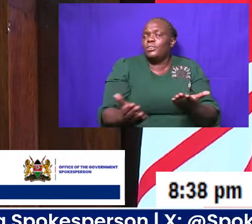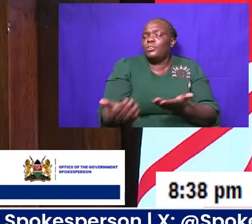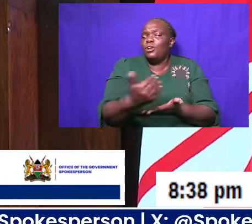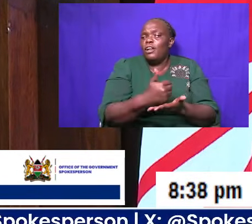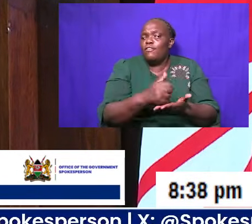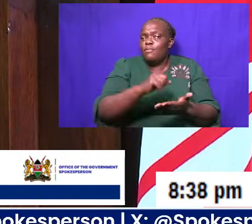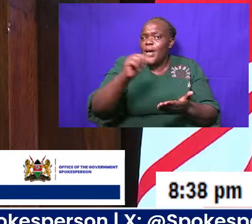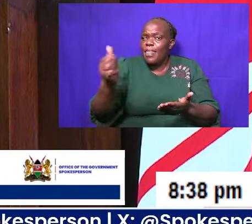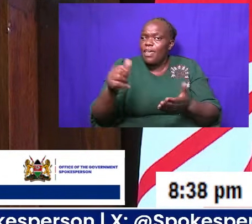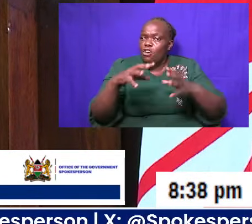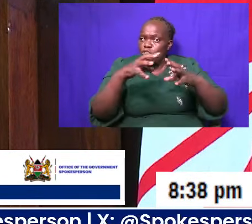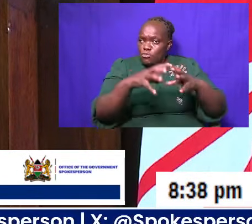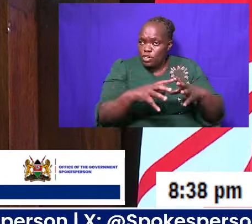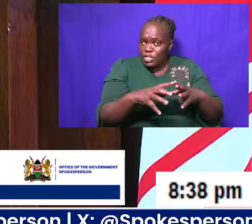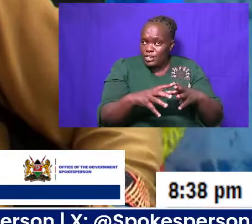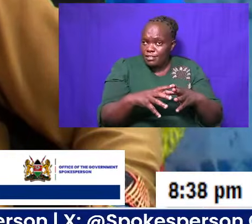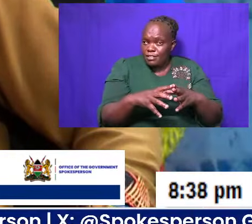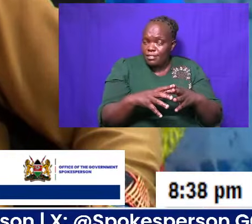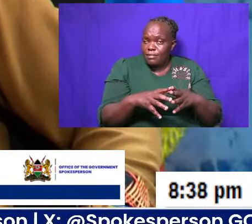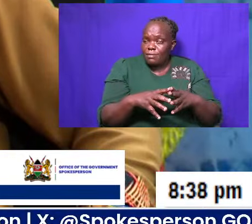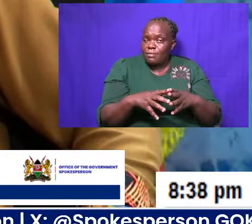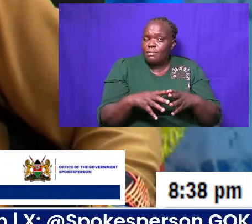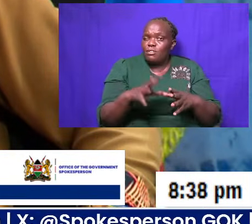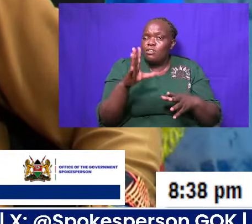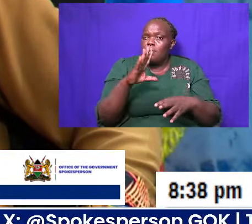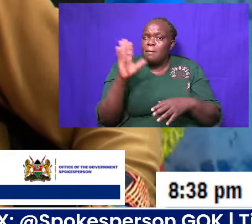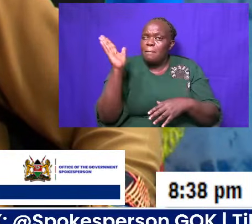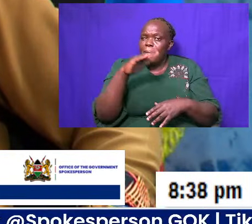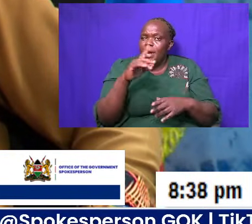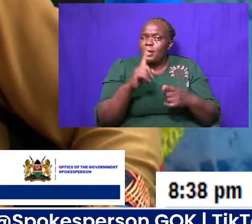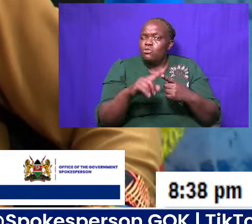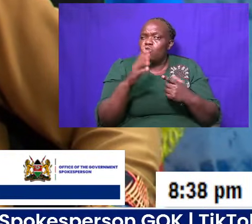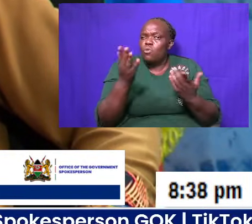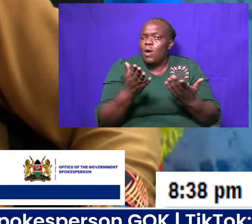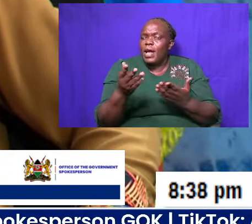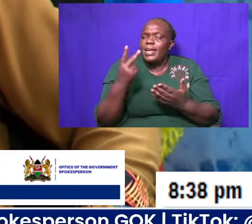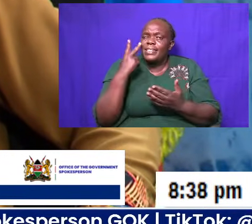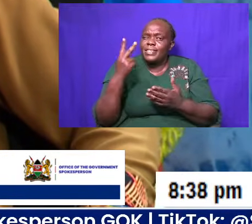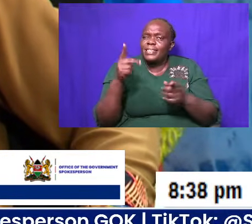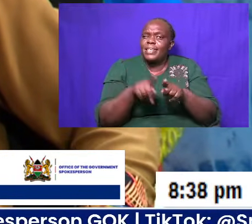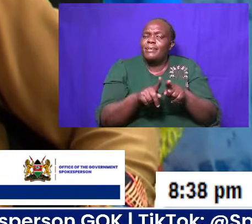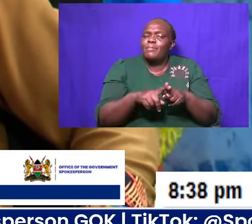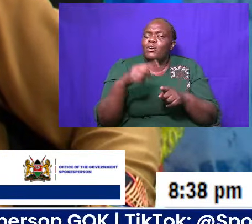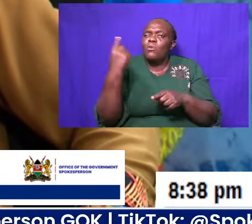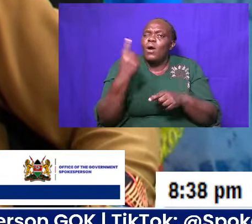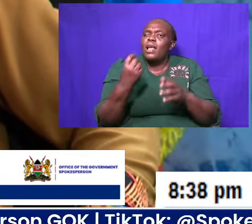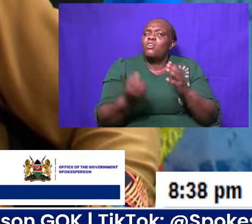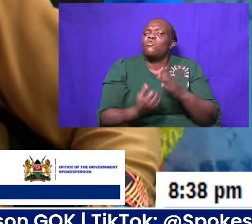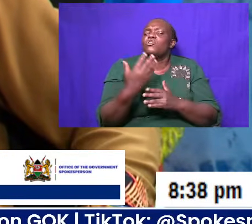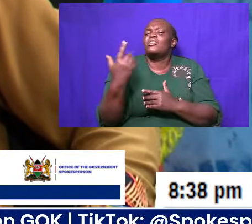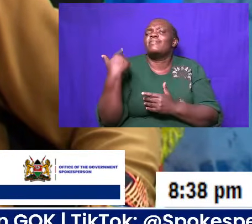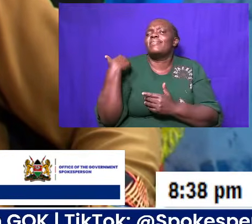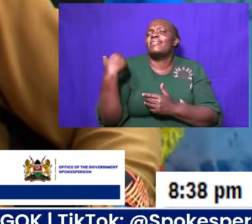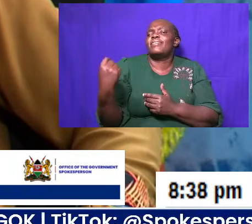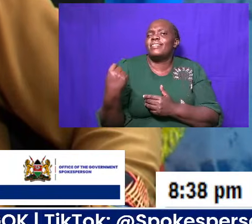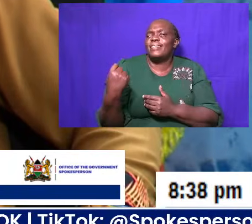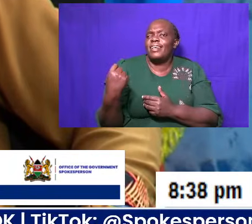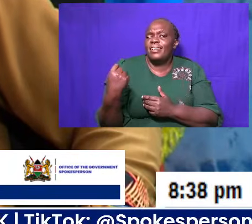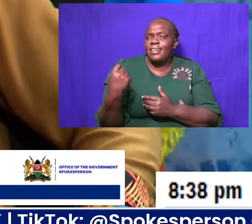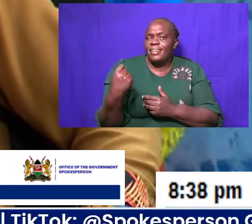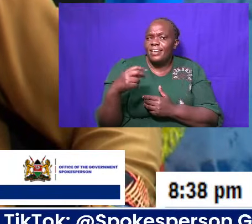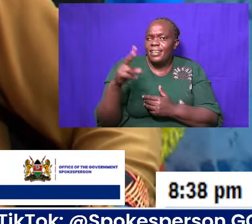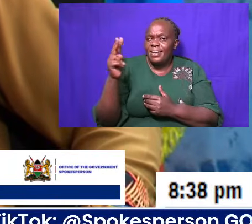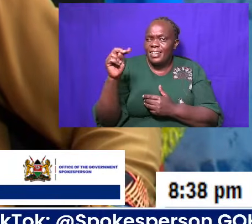ASA communities. So now let's move now to because I was privileged to attend also the one you launched, the report that you launched for girls.